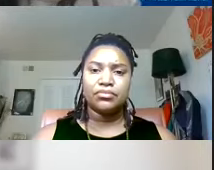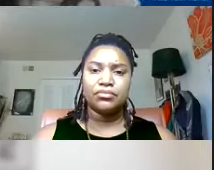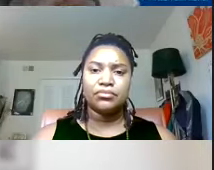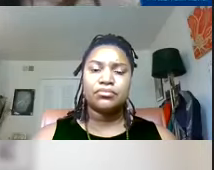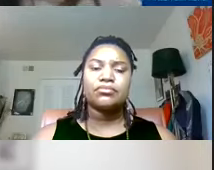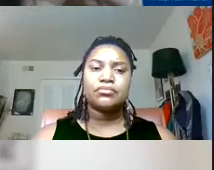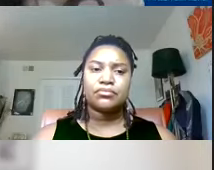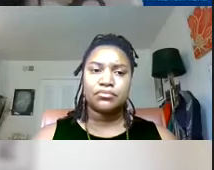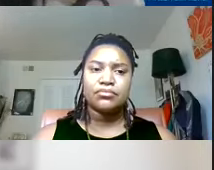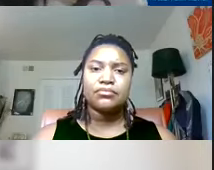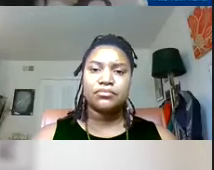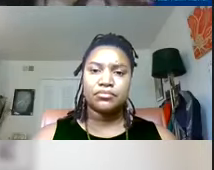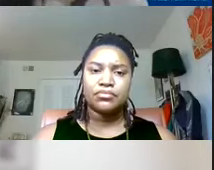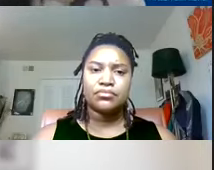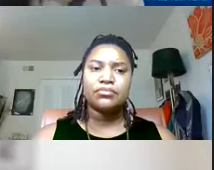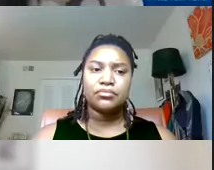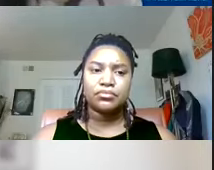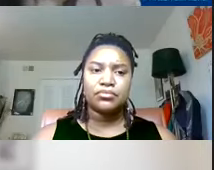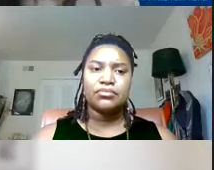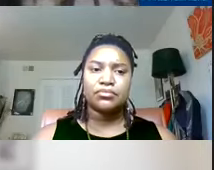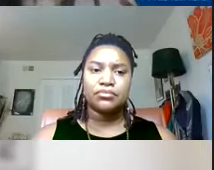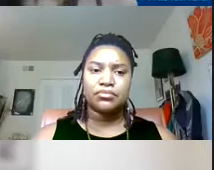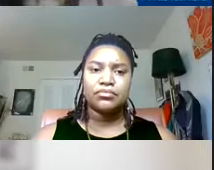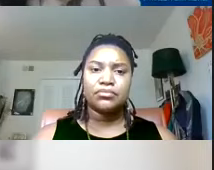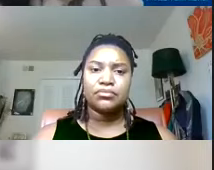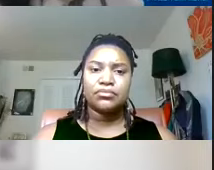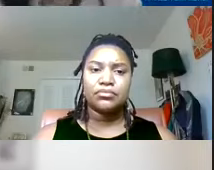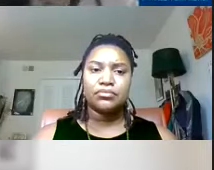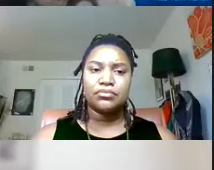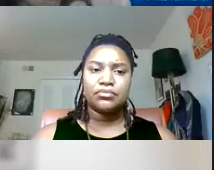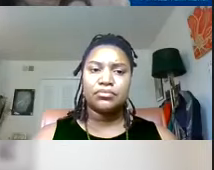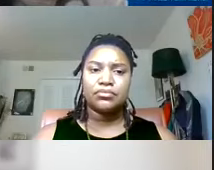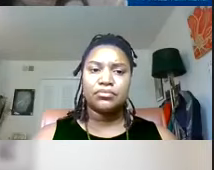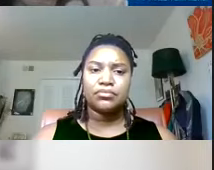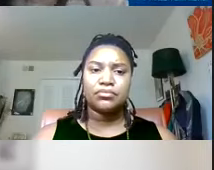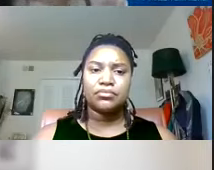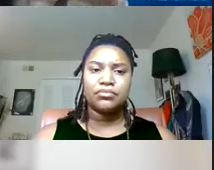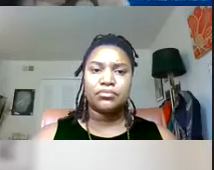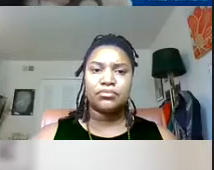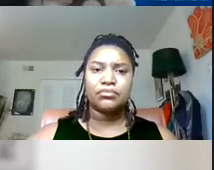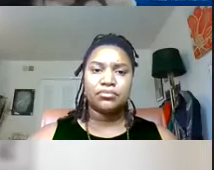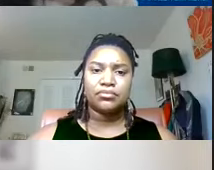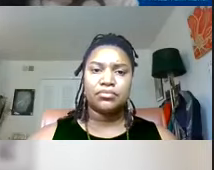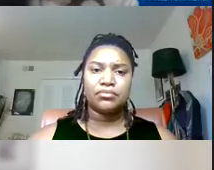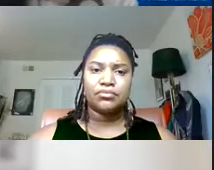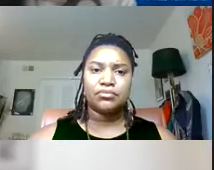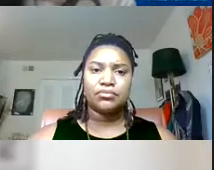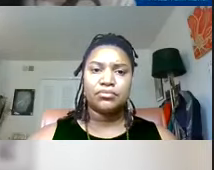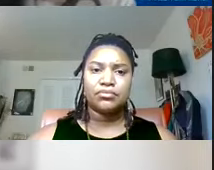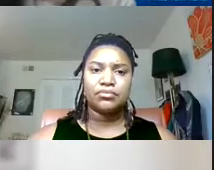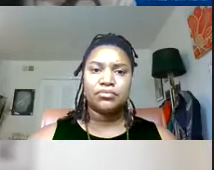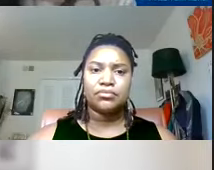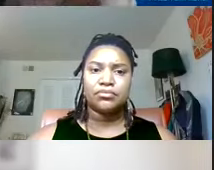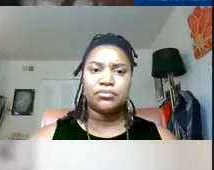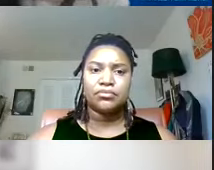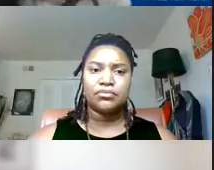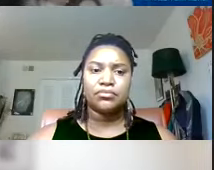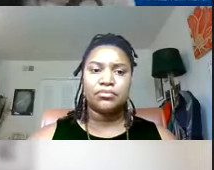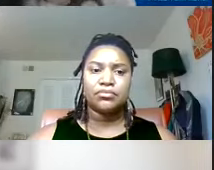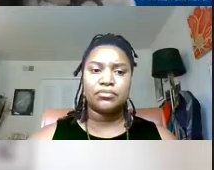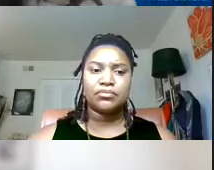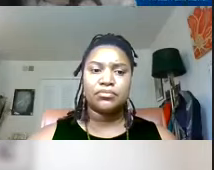this is going to be more family motivated than it is going to be from a physician, and maybe even